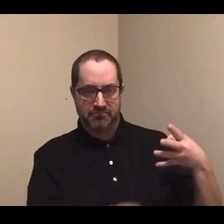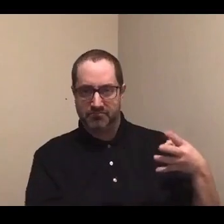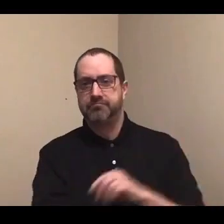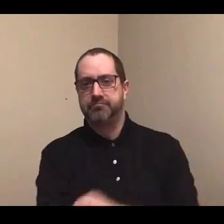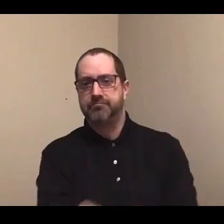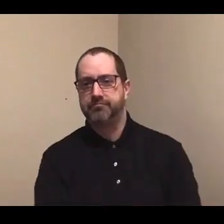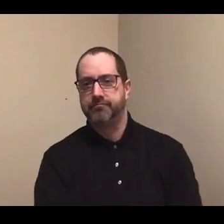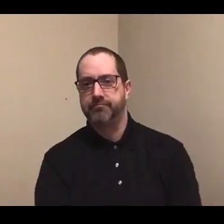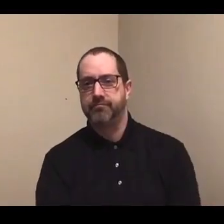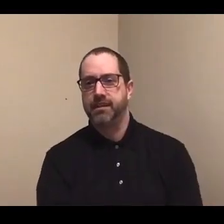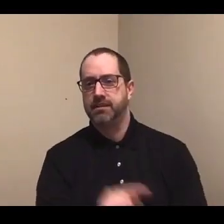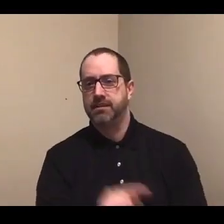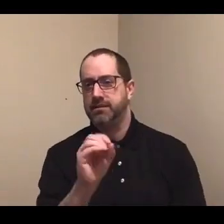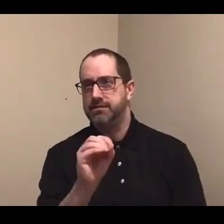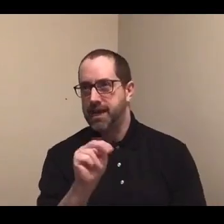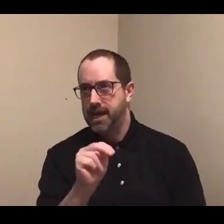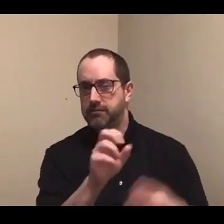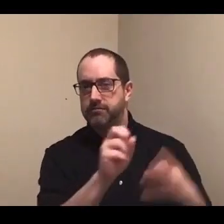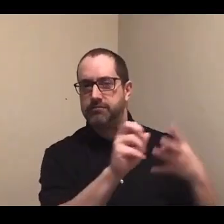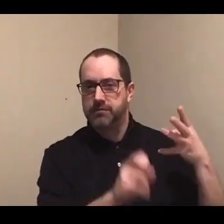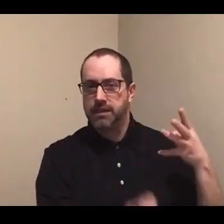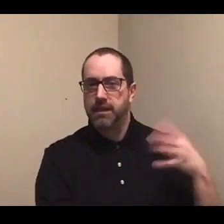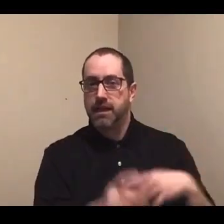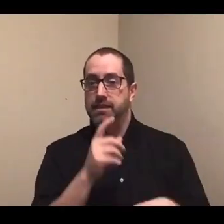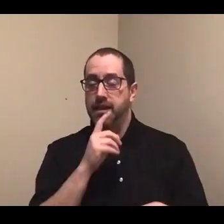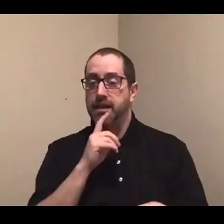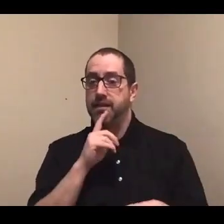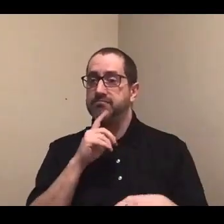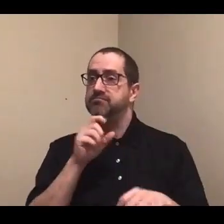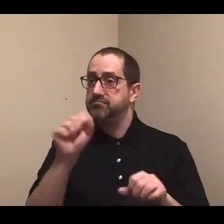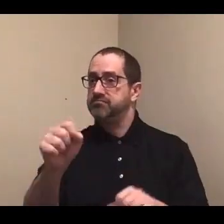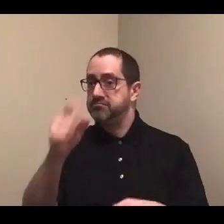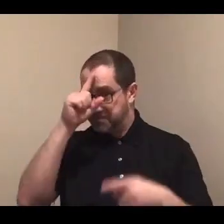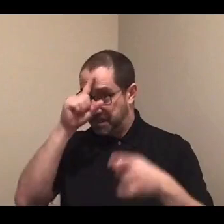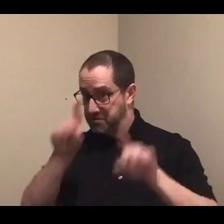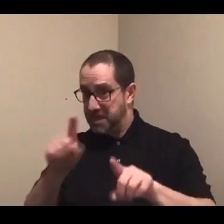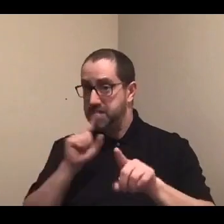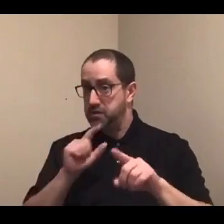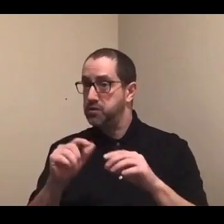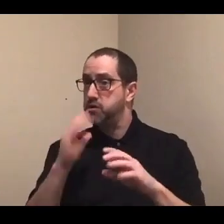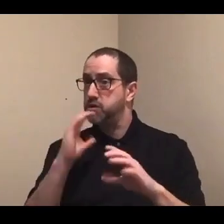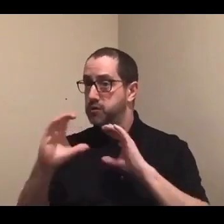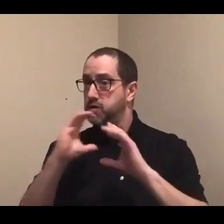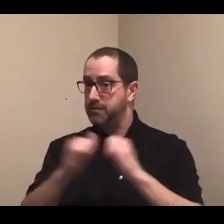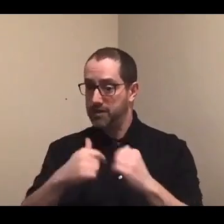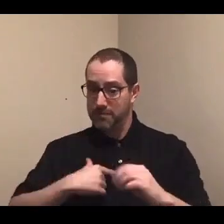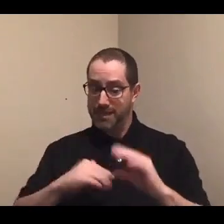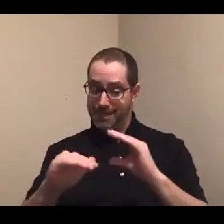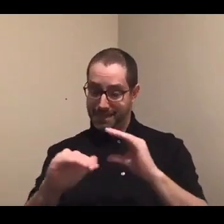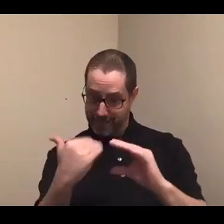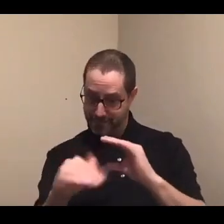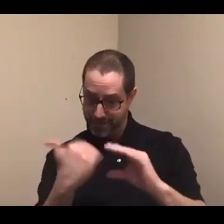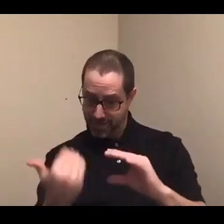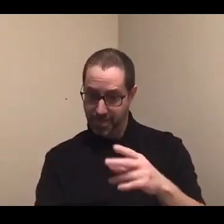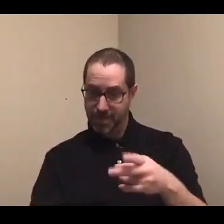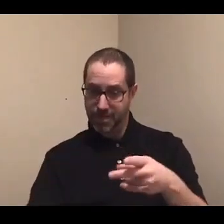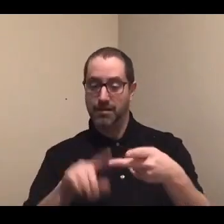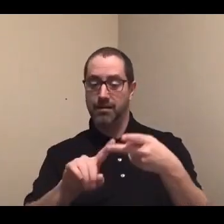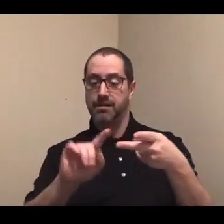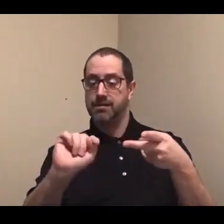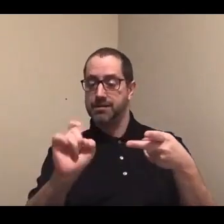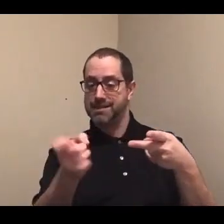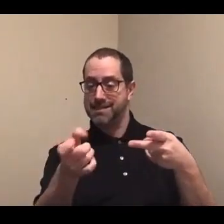And consenting to receiving communication via email and text messaging. So Derek did mention that you will receive a confirmation email